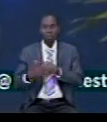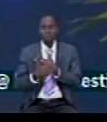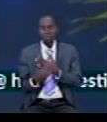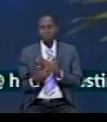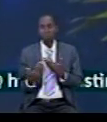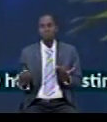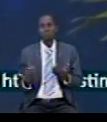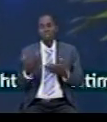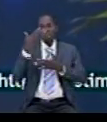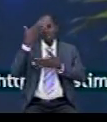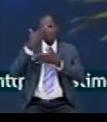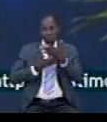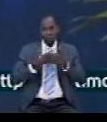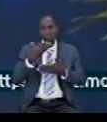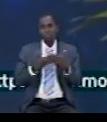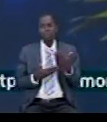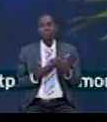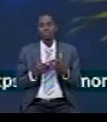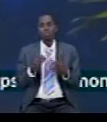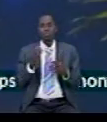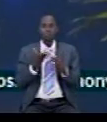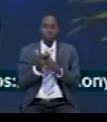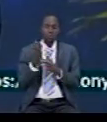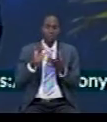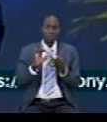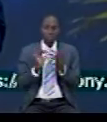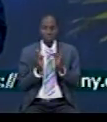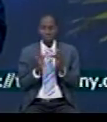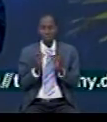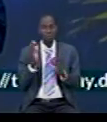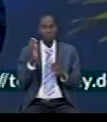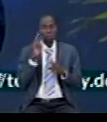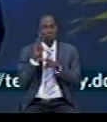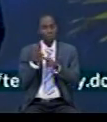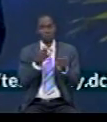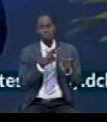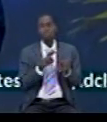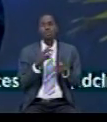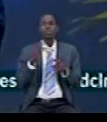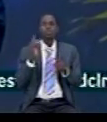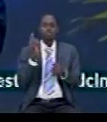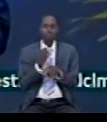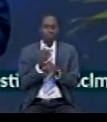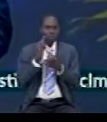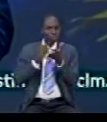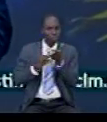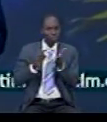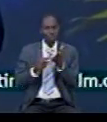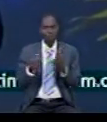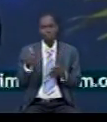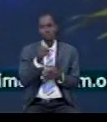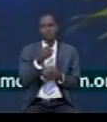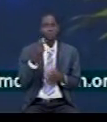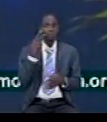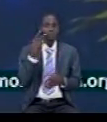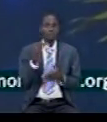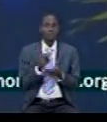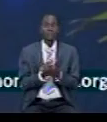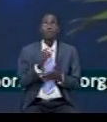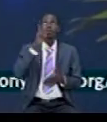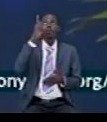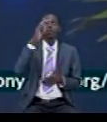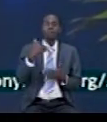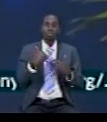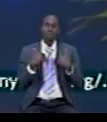check up. The Almighty God has released his power. Check up and you will see what the Lord has